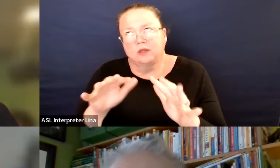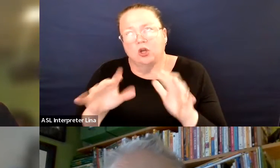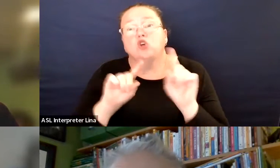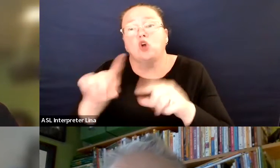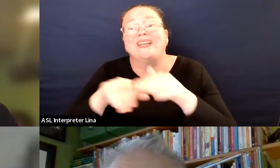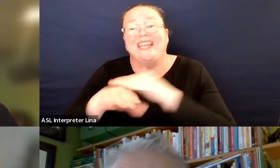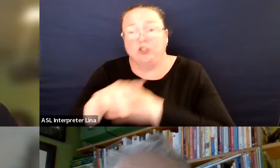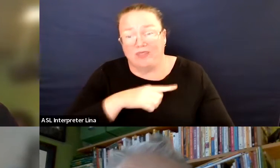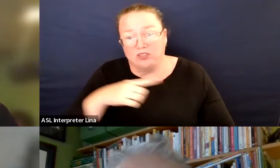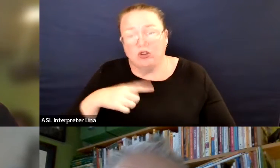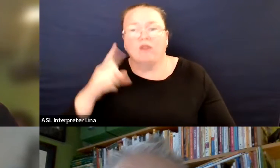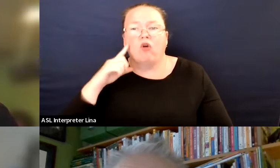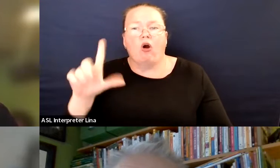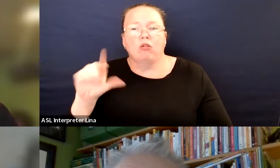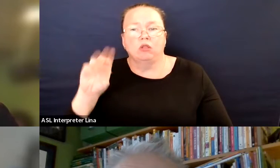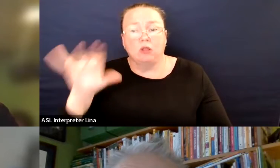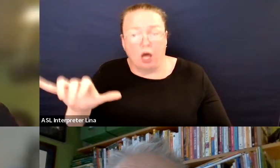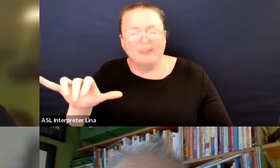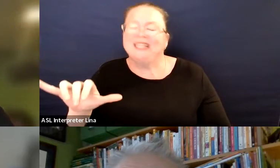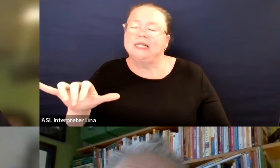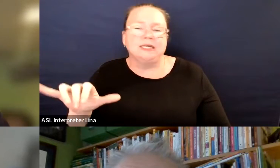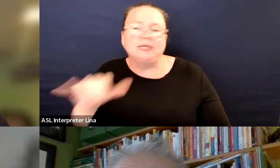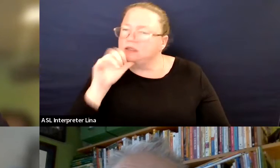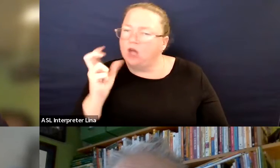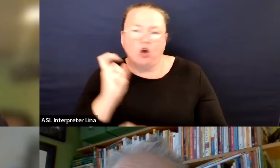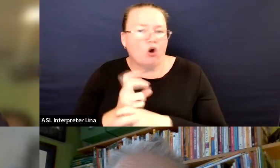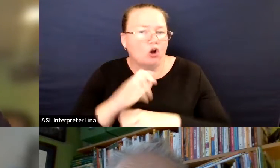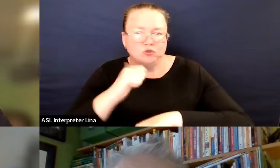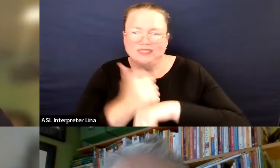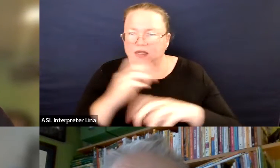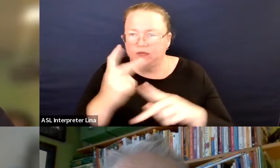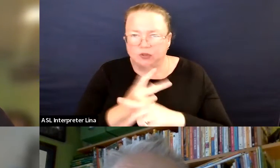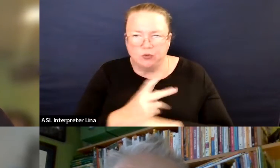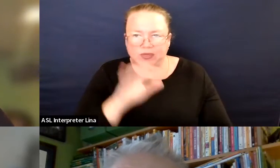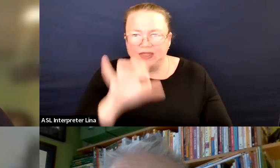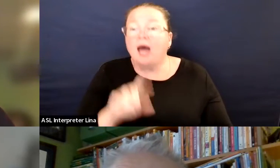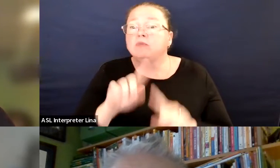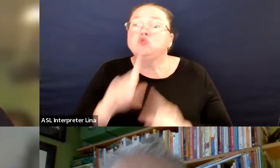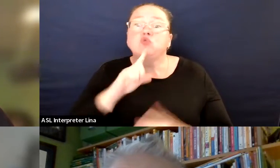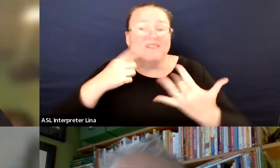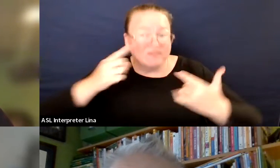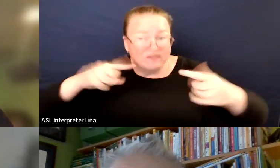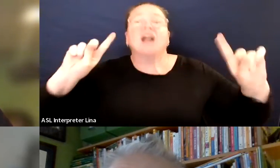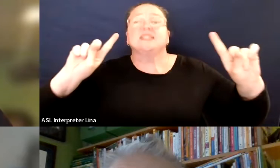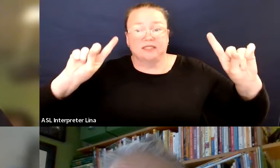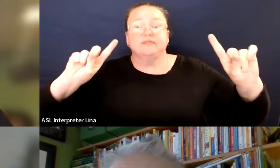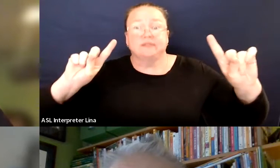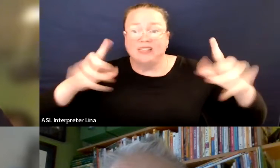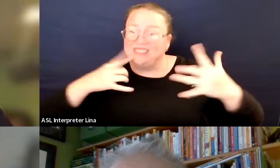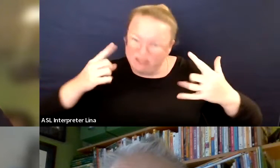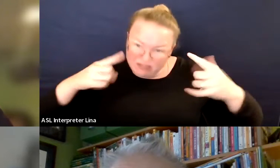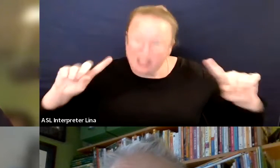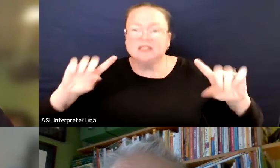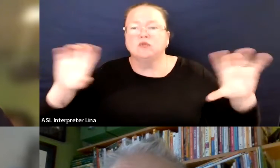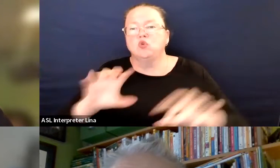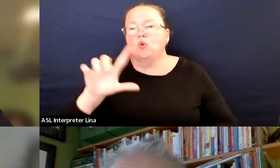to lobby. And so it's not very hard to put together, and it's an absolute effective thing, and an effective thing to do